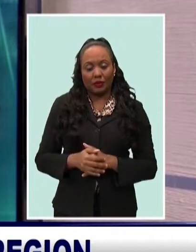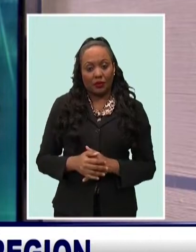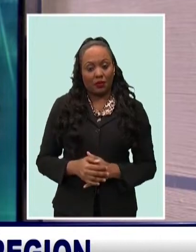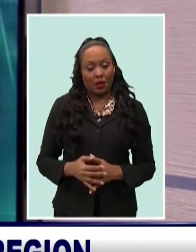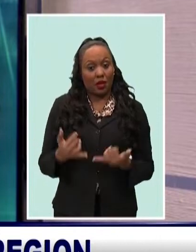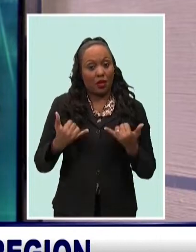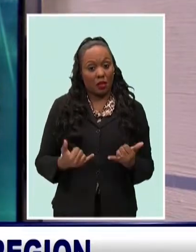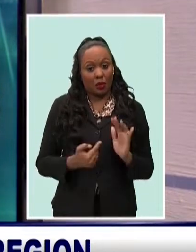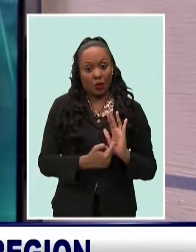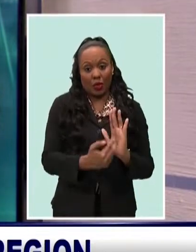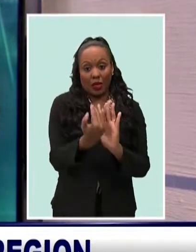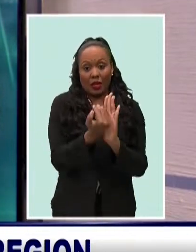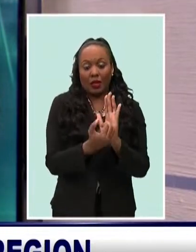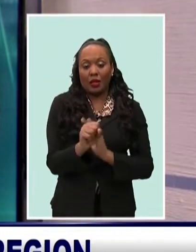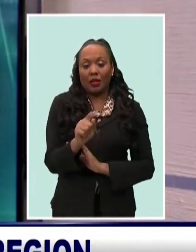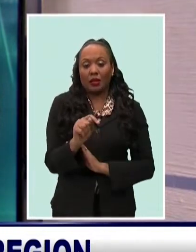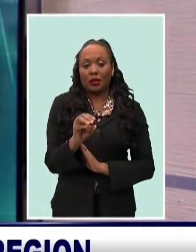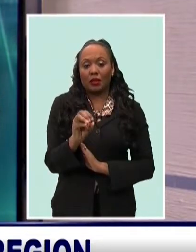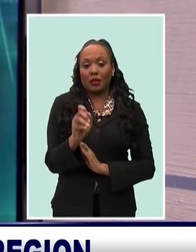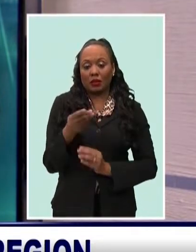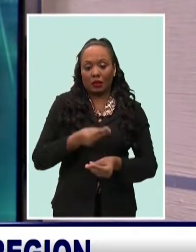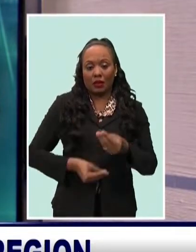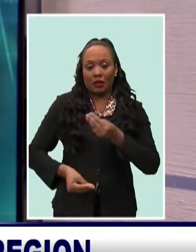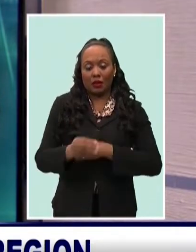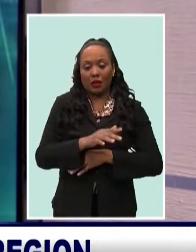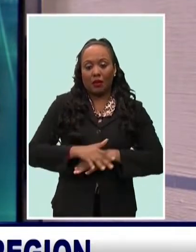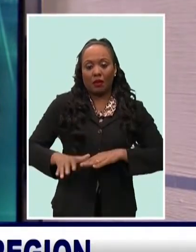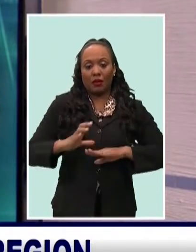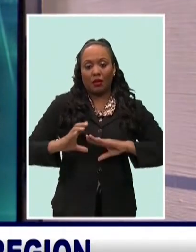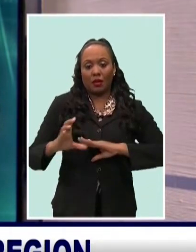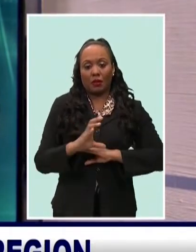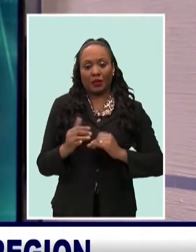stocks traded on selected exchanges across our region.